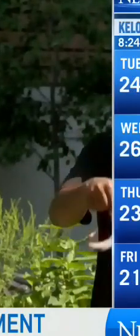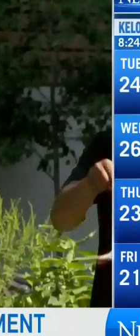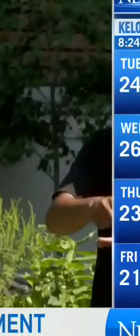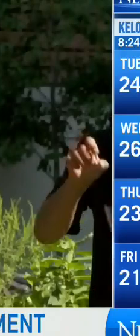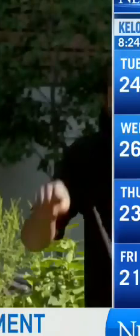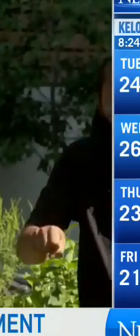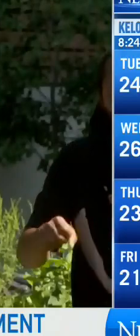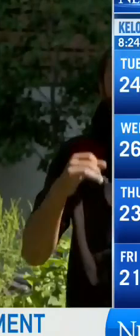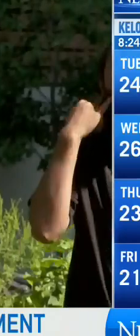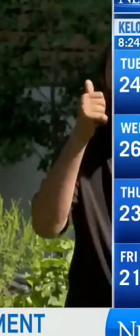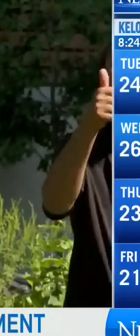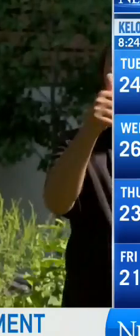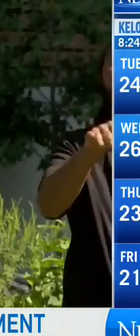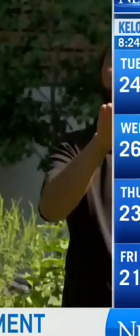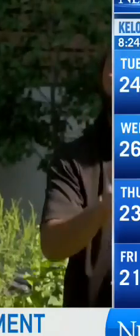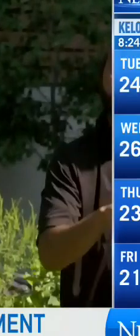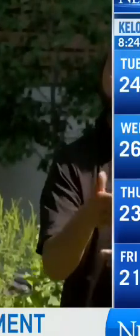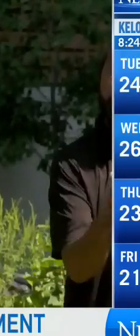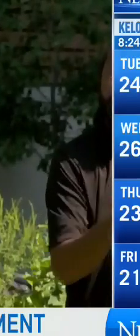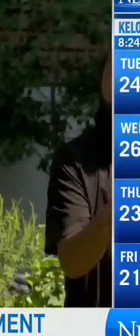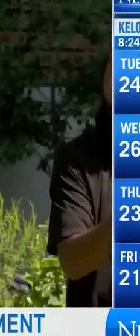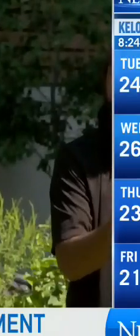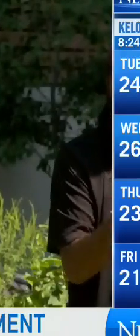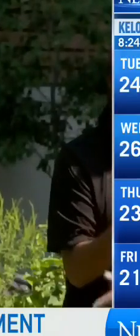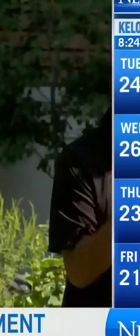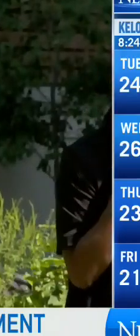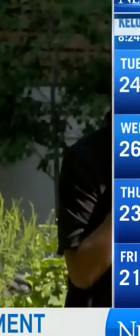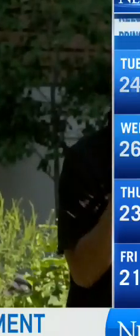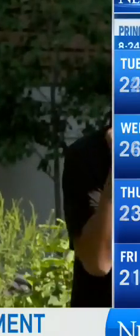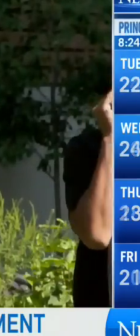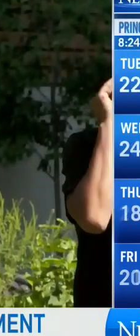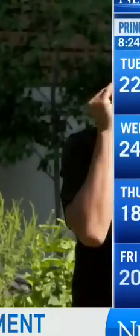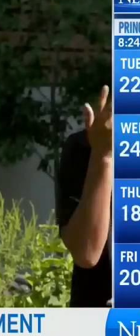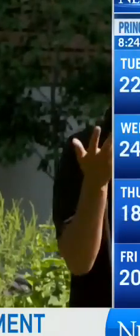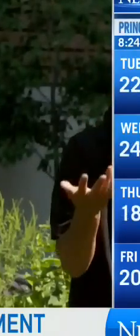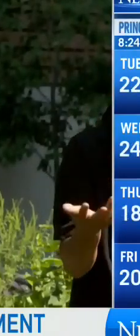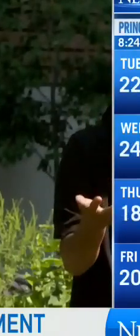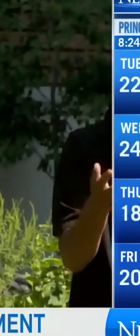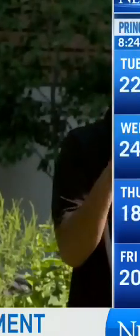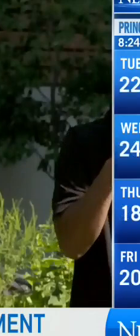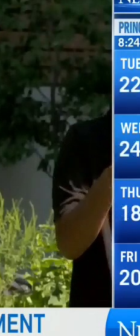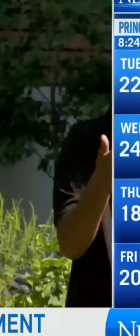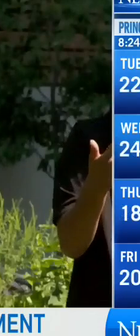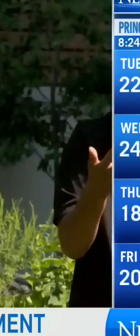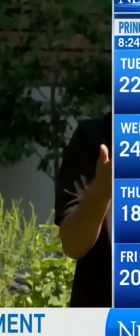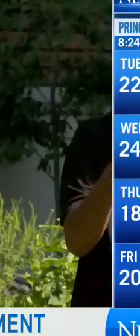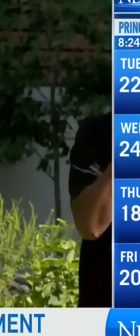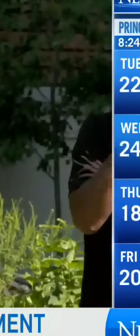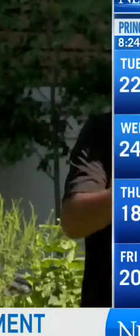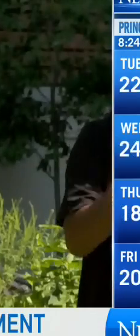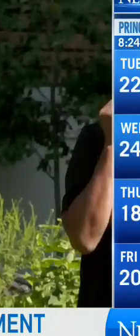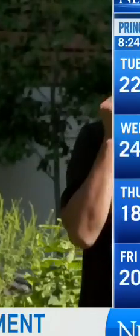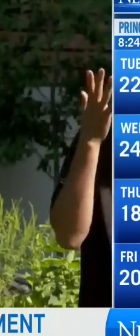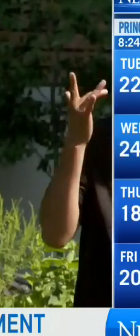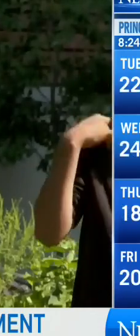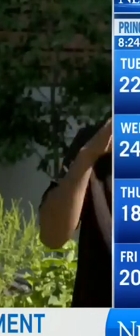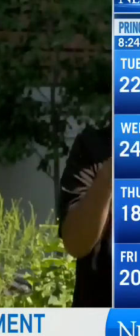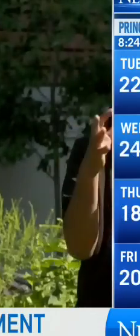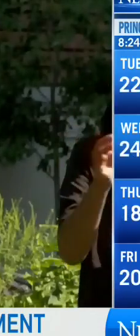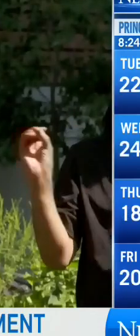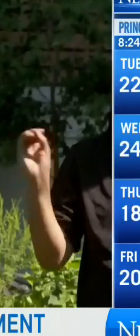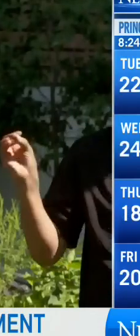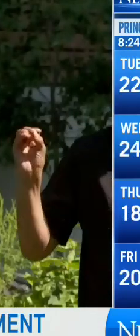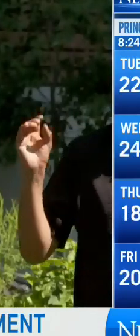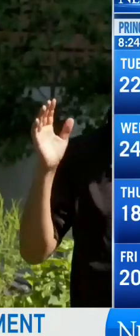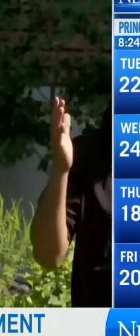stuck in unsuitable housing because there is no affordable option for you. And so this is something that is a failure. It is